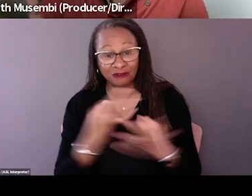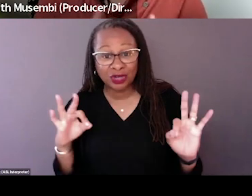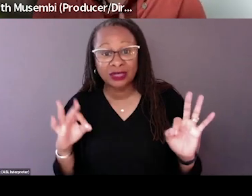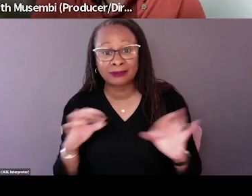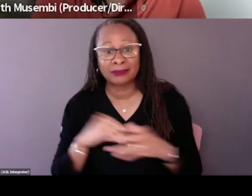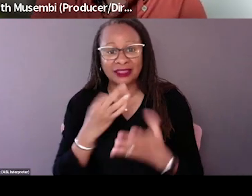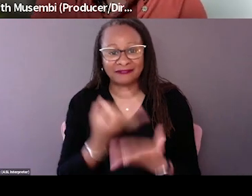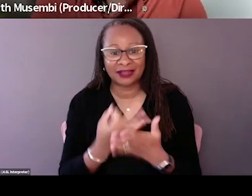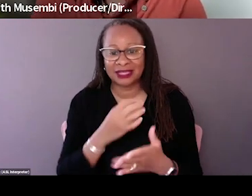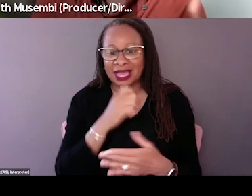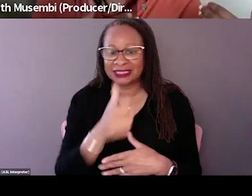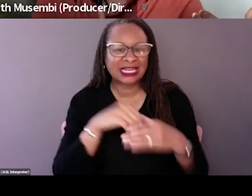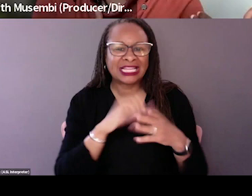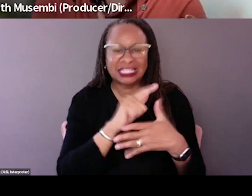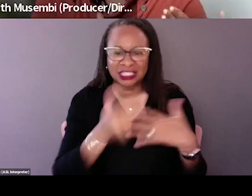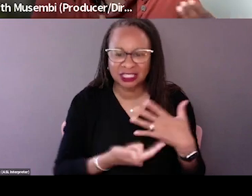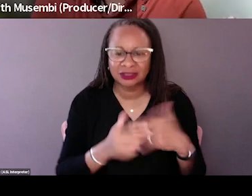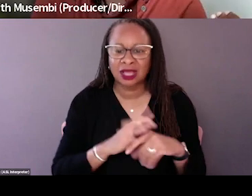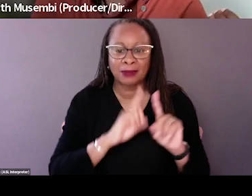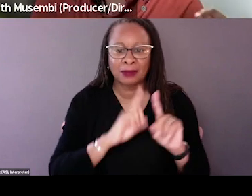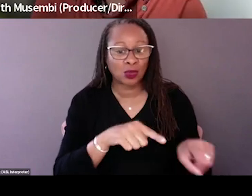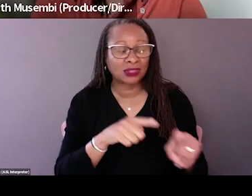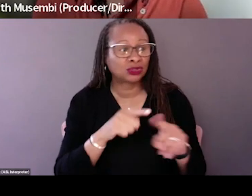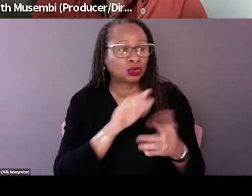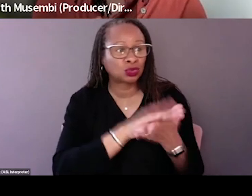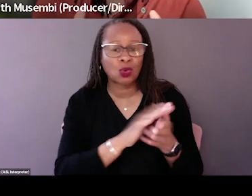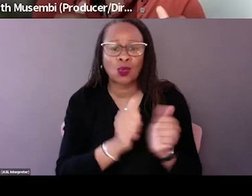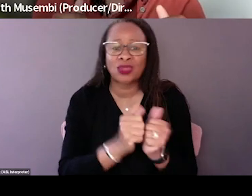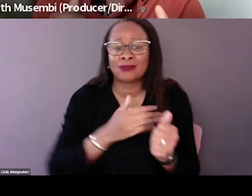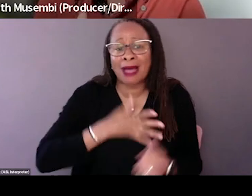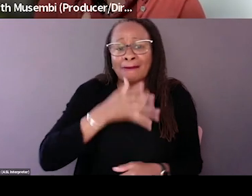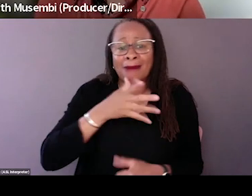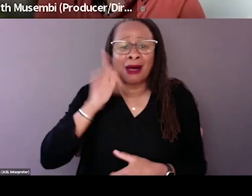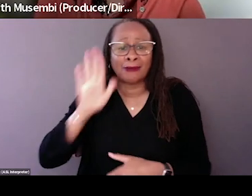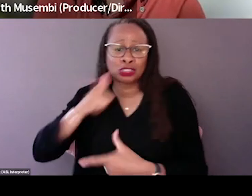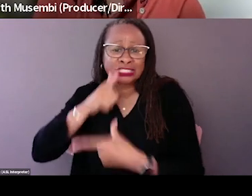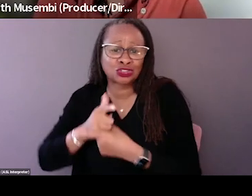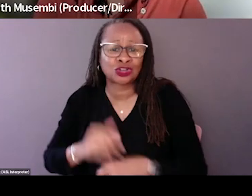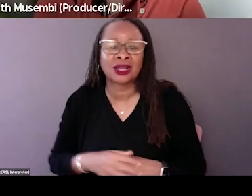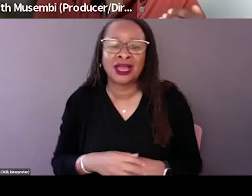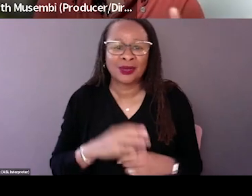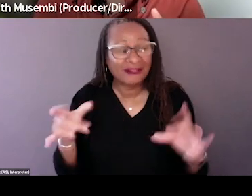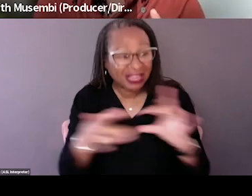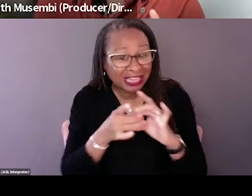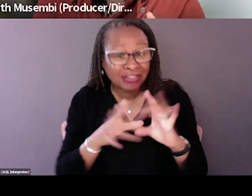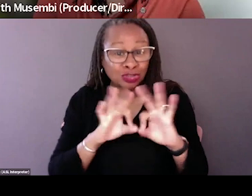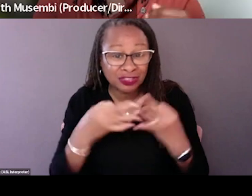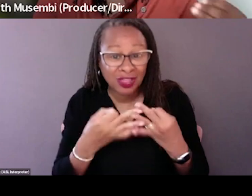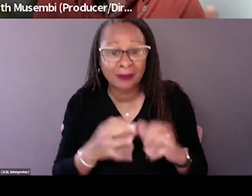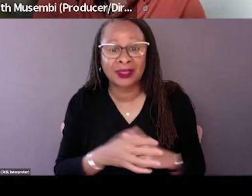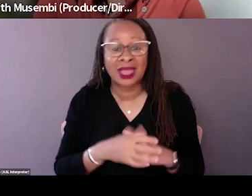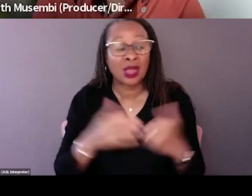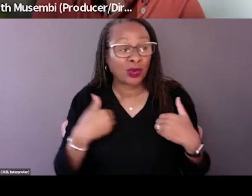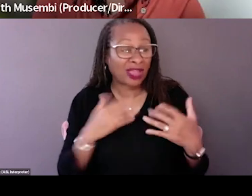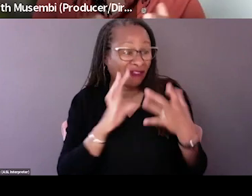into the series, but they went to school with my mom's sisters. So there was a connection. We're able to have conversations. I was